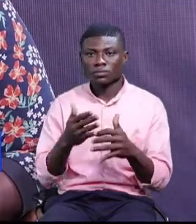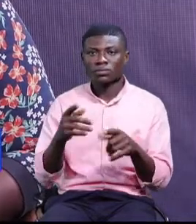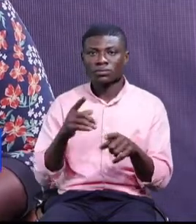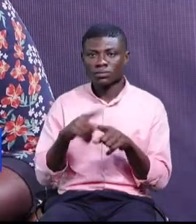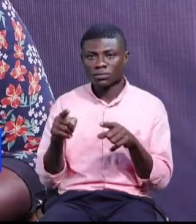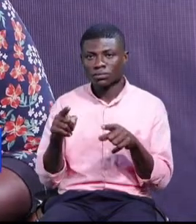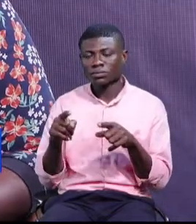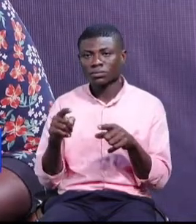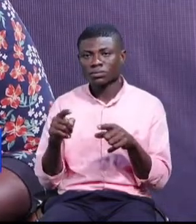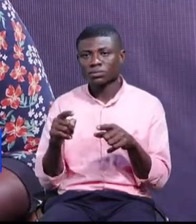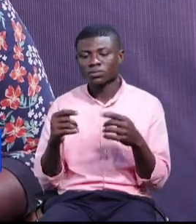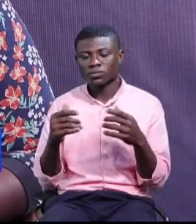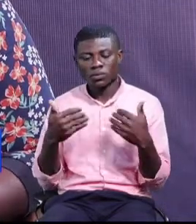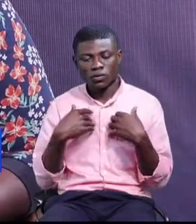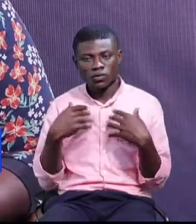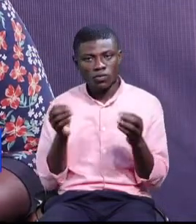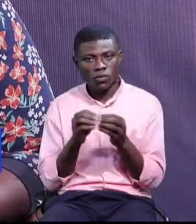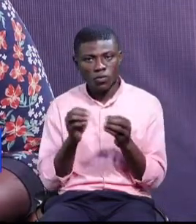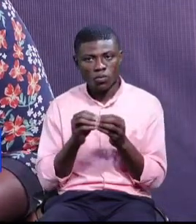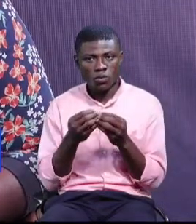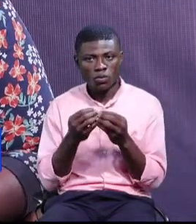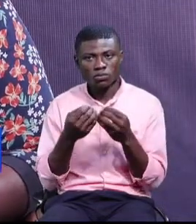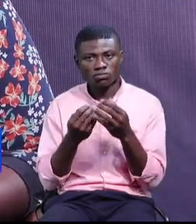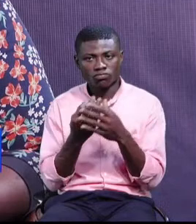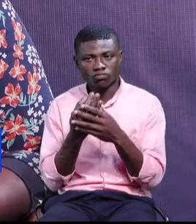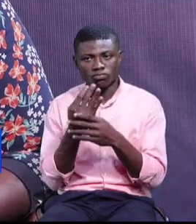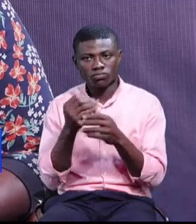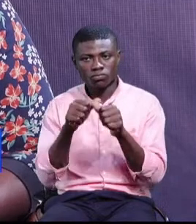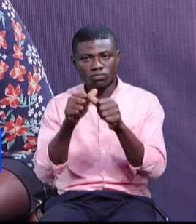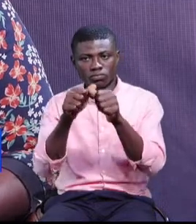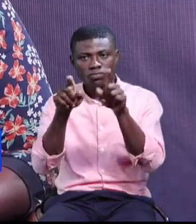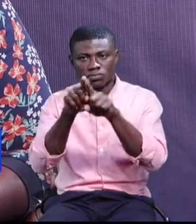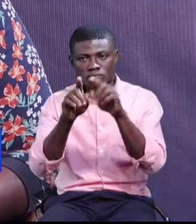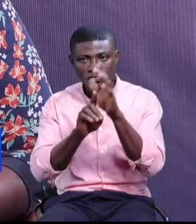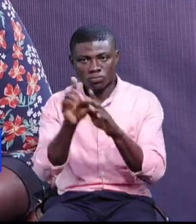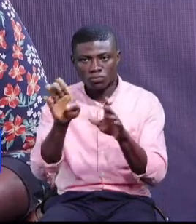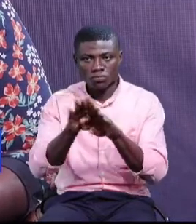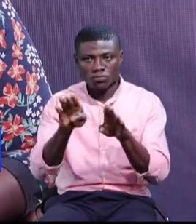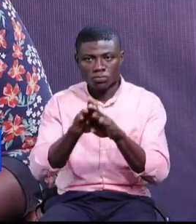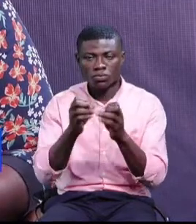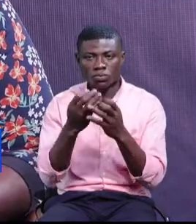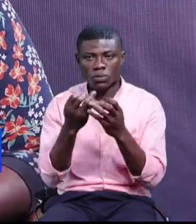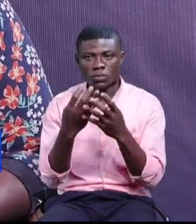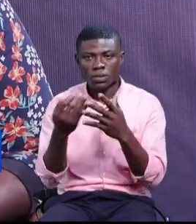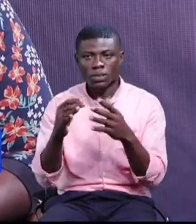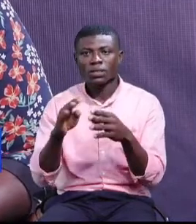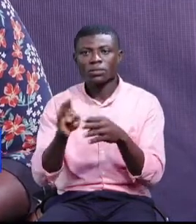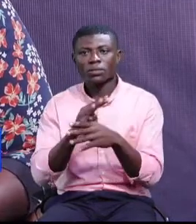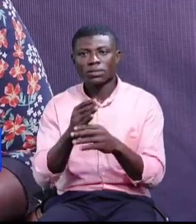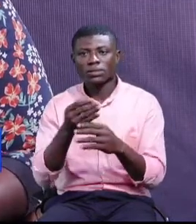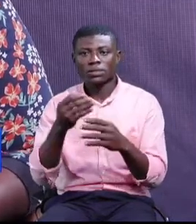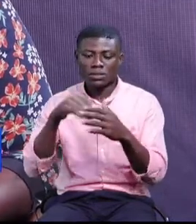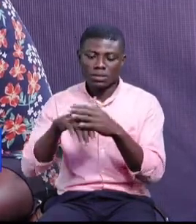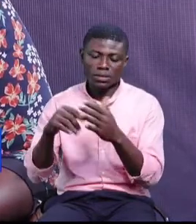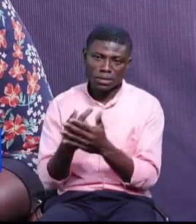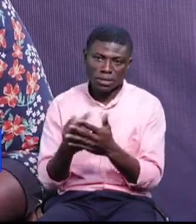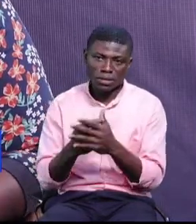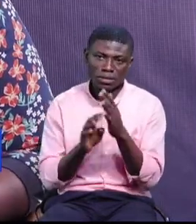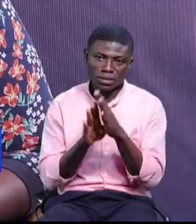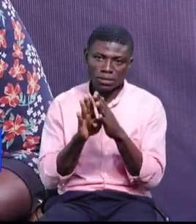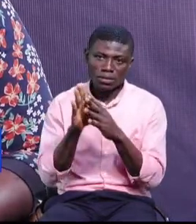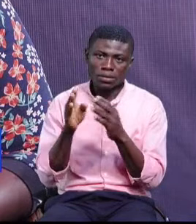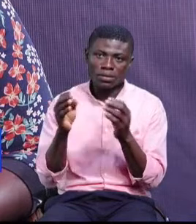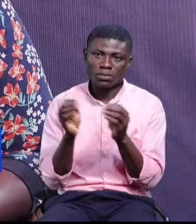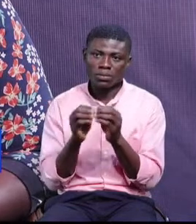but then there is more room for growth. And then companies have been to Ghana and they are growing. And there are a lot of